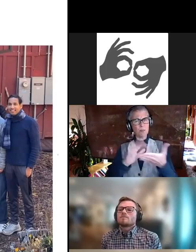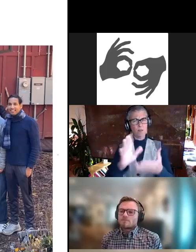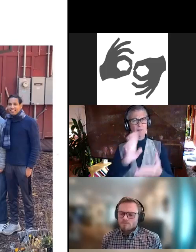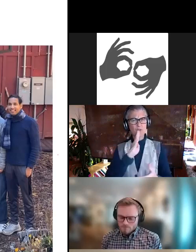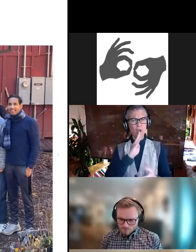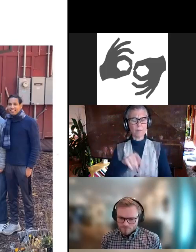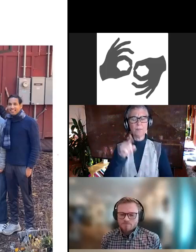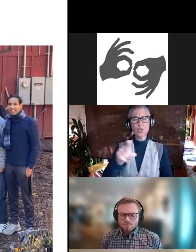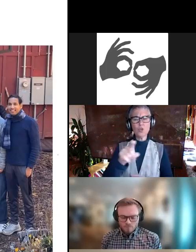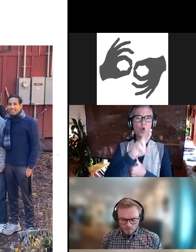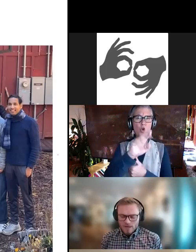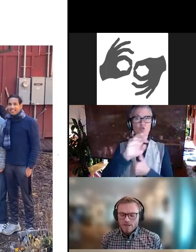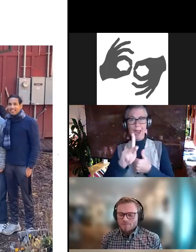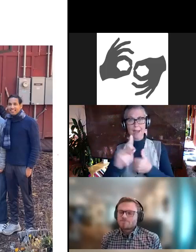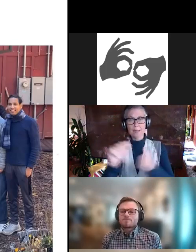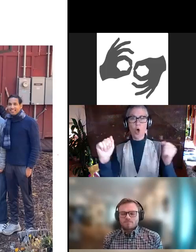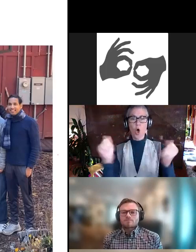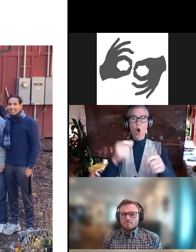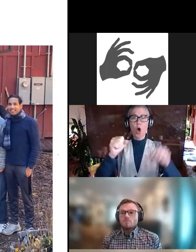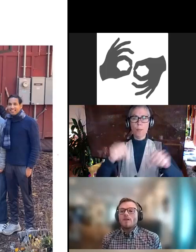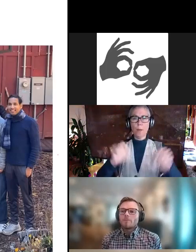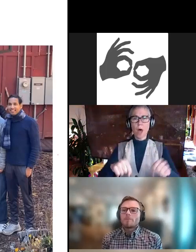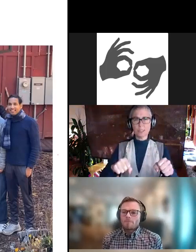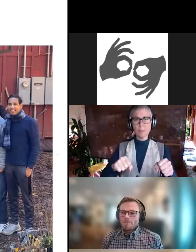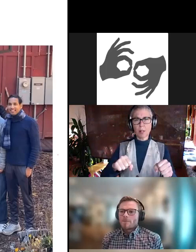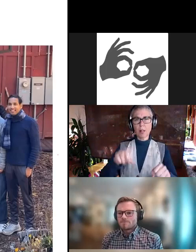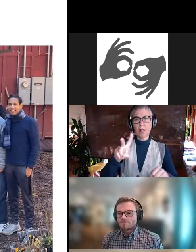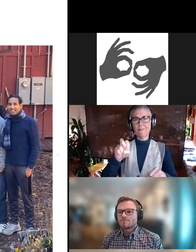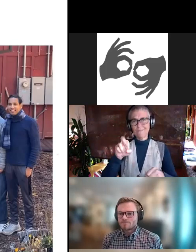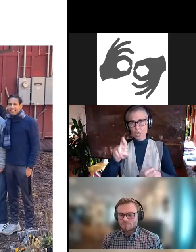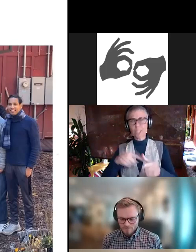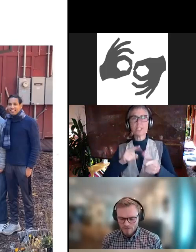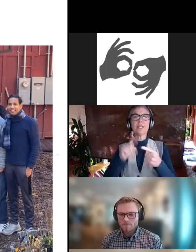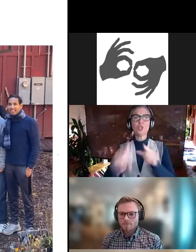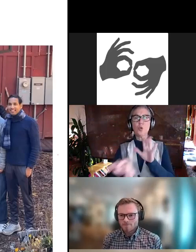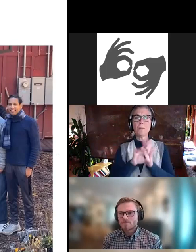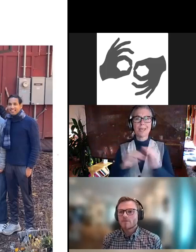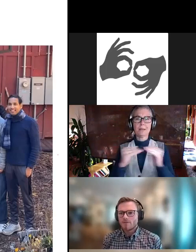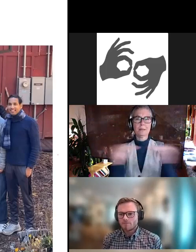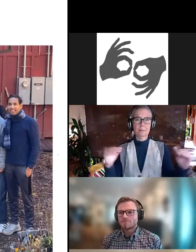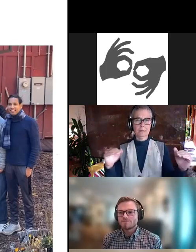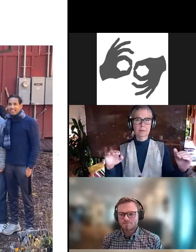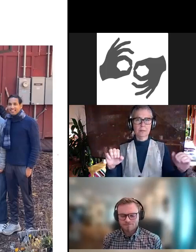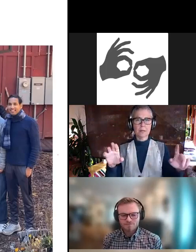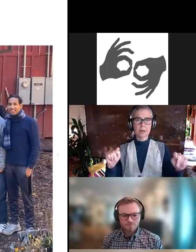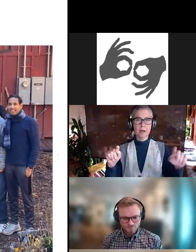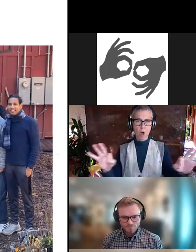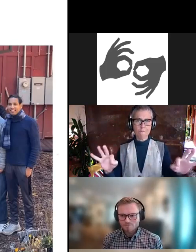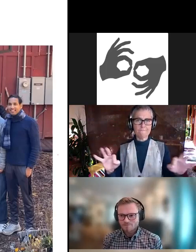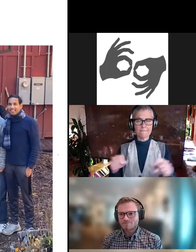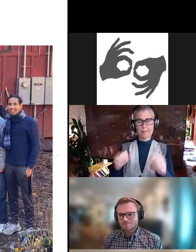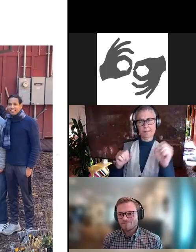variants and you set a cutoff, right? You're using a hard cutoff and you evaluate a number of cutoffs in your test case. Yep. Would